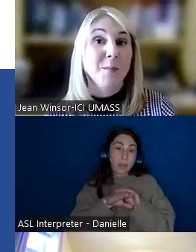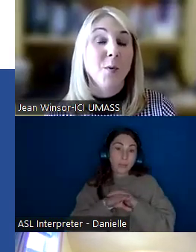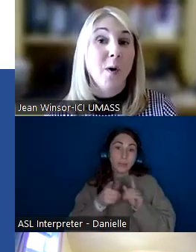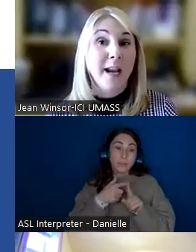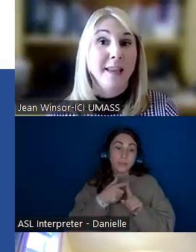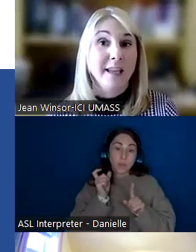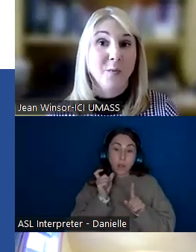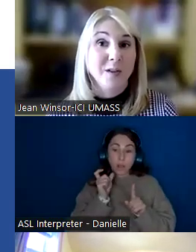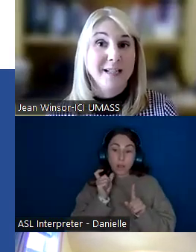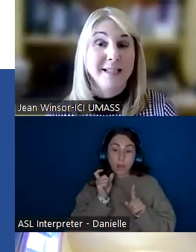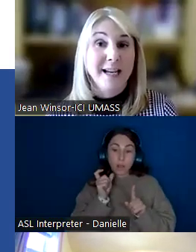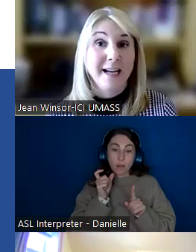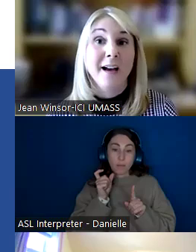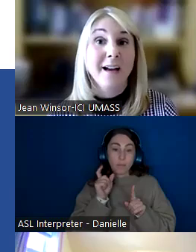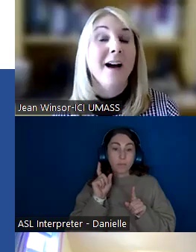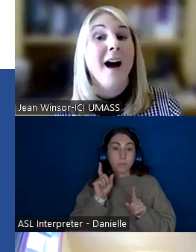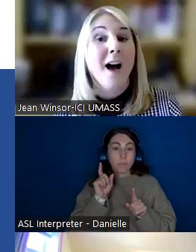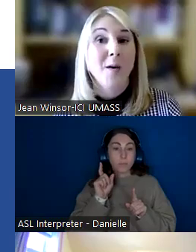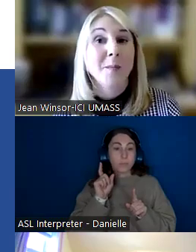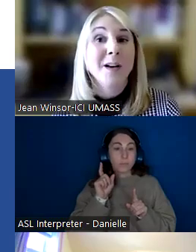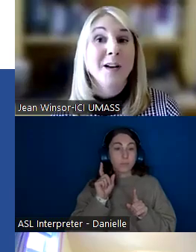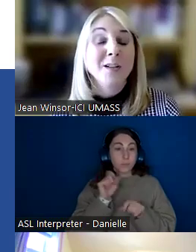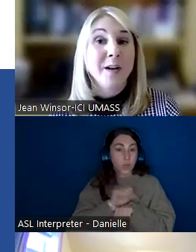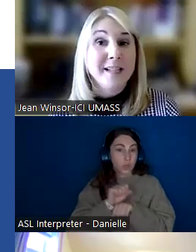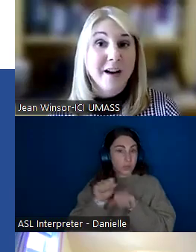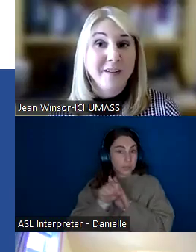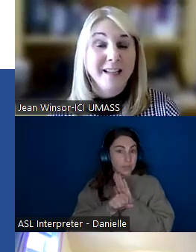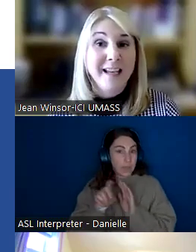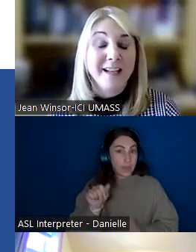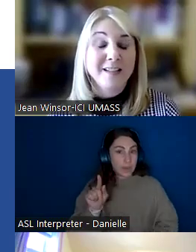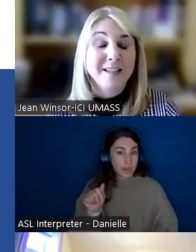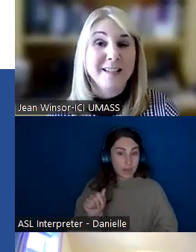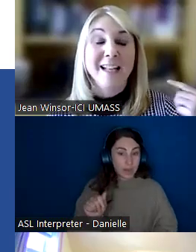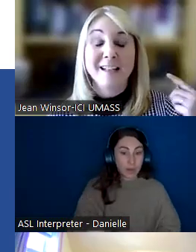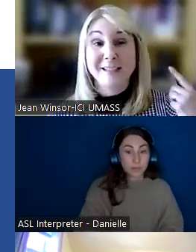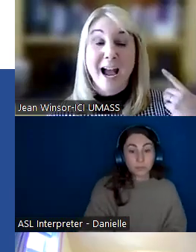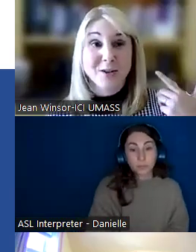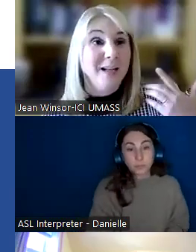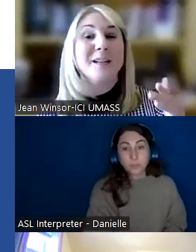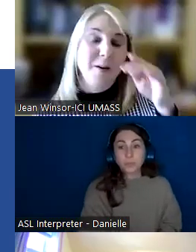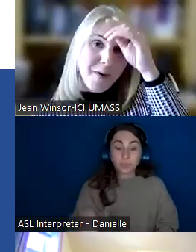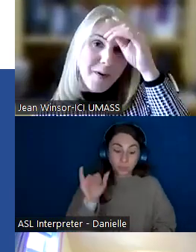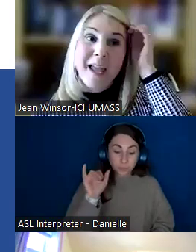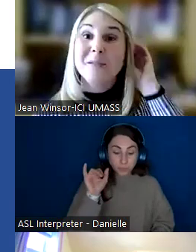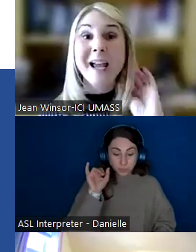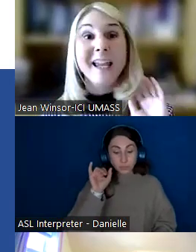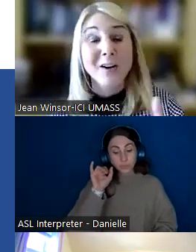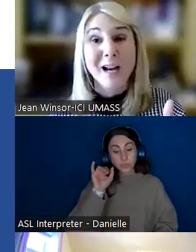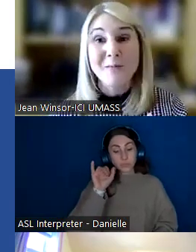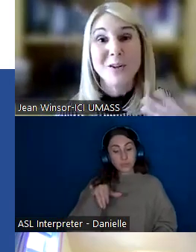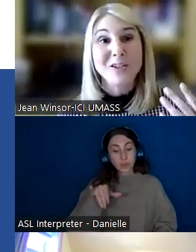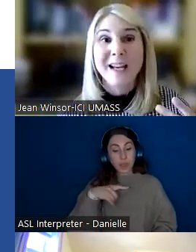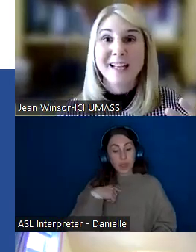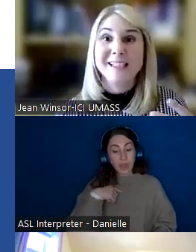same point on ThinkWorks state data. So I definitely that is actually a ping in my ear,